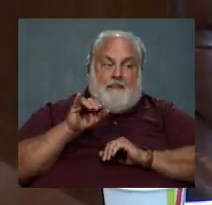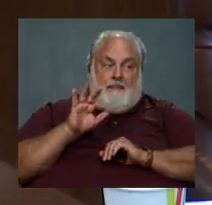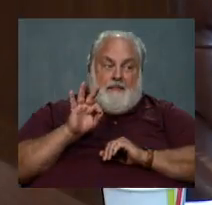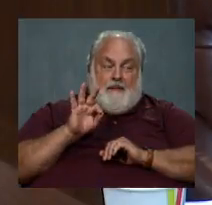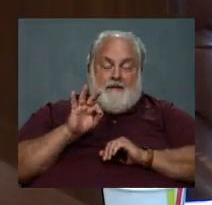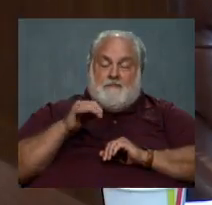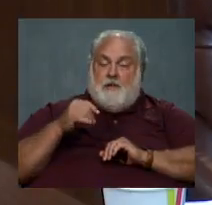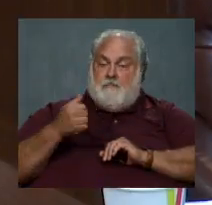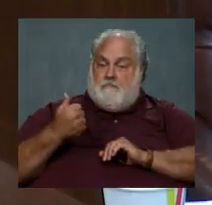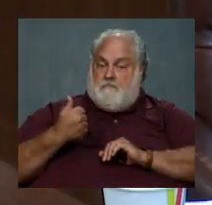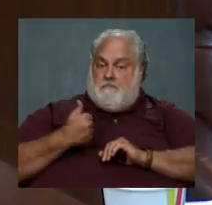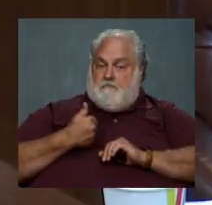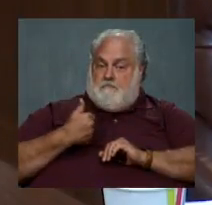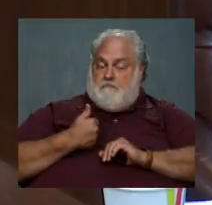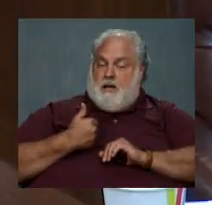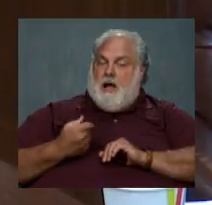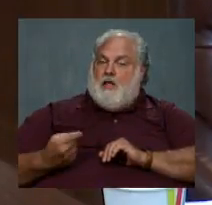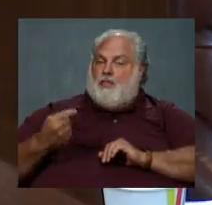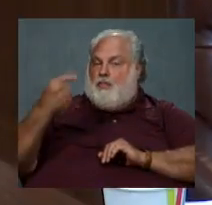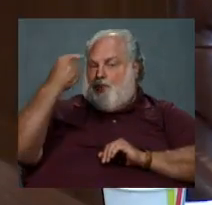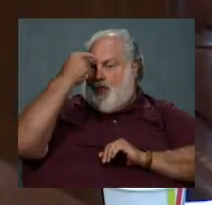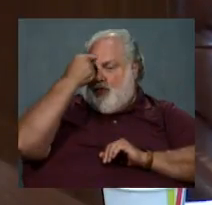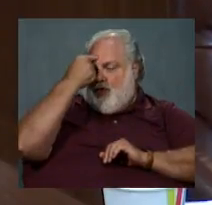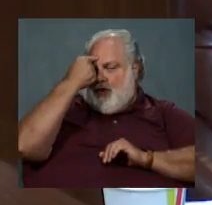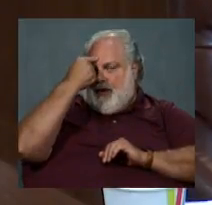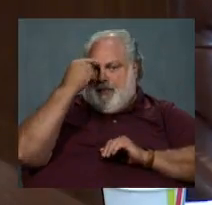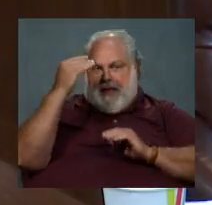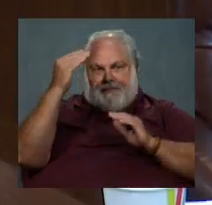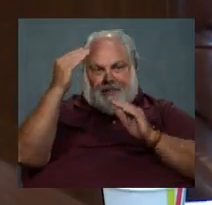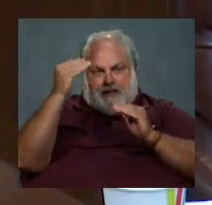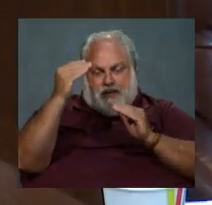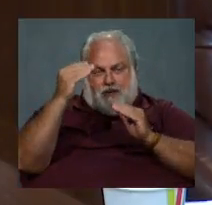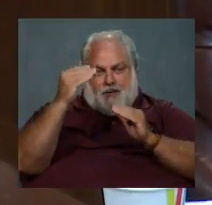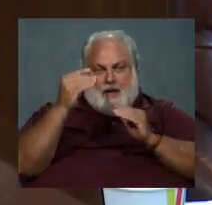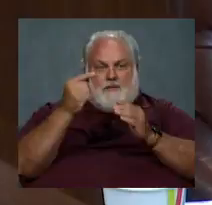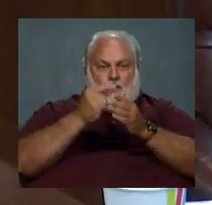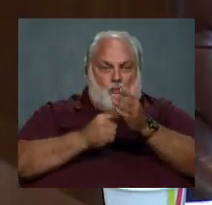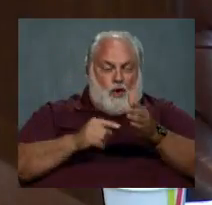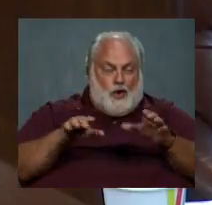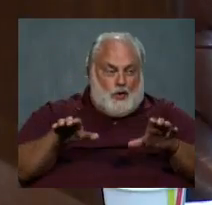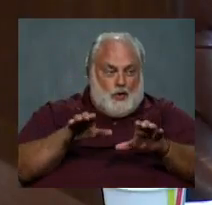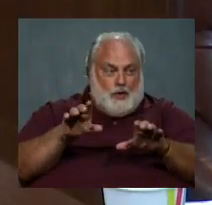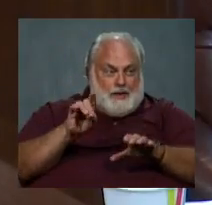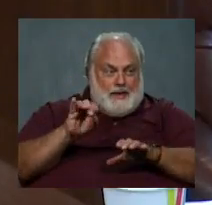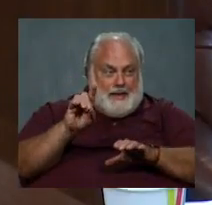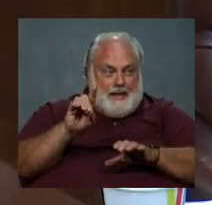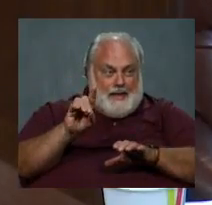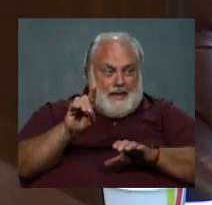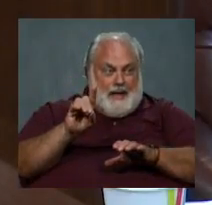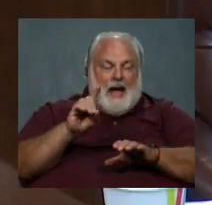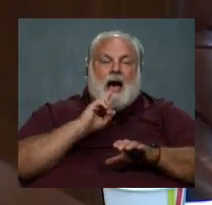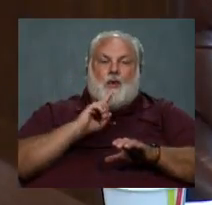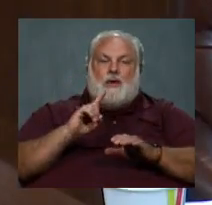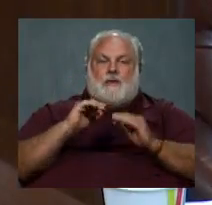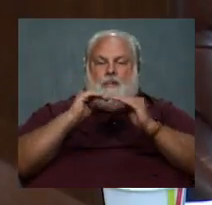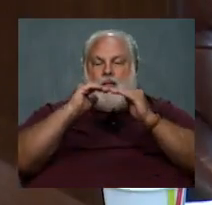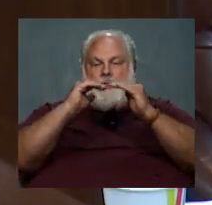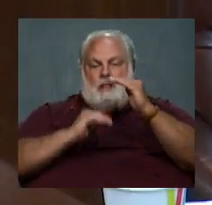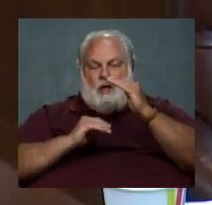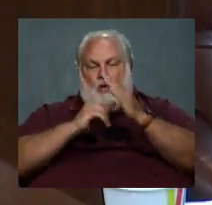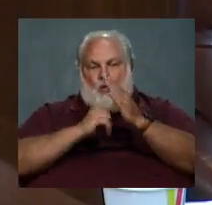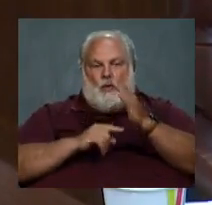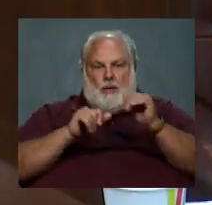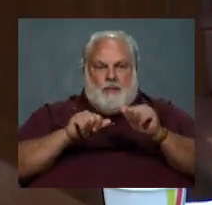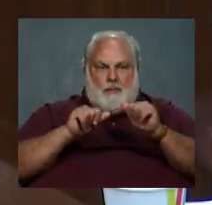I had thought, if my expectations had been what you've done, I was way under what I thought